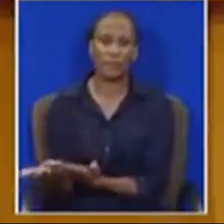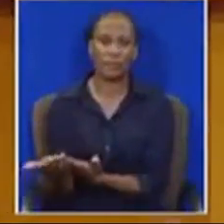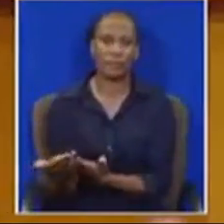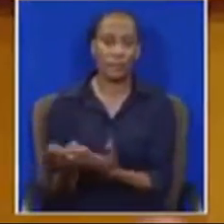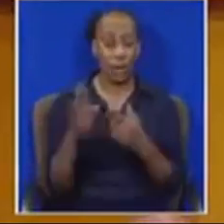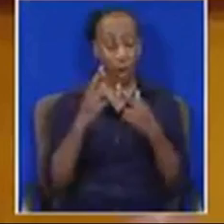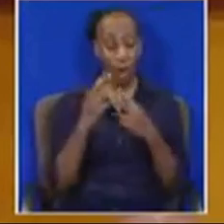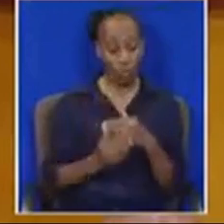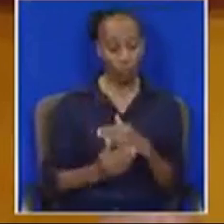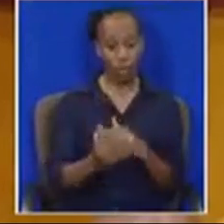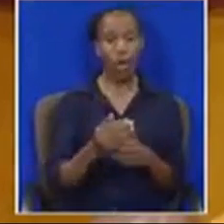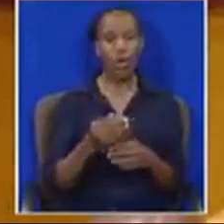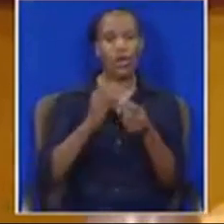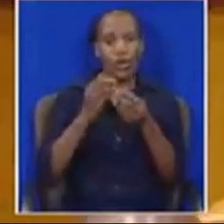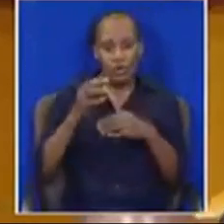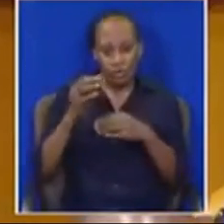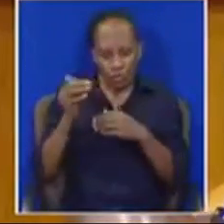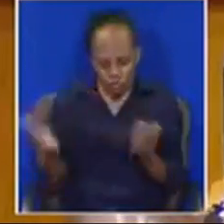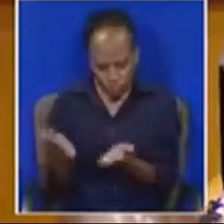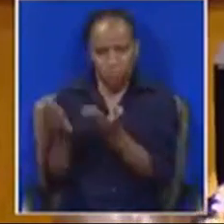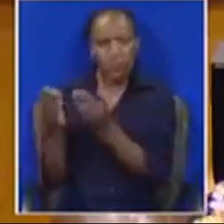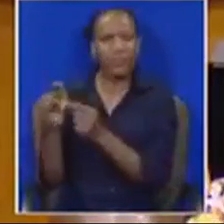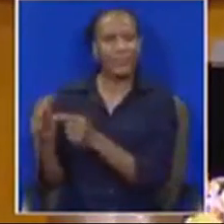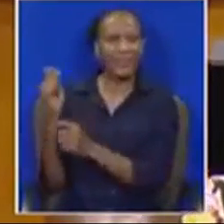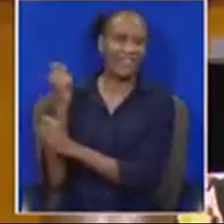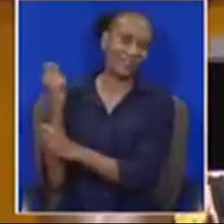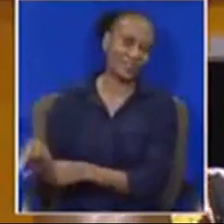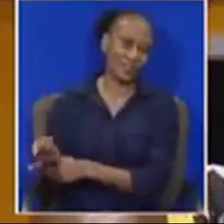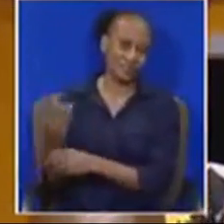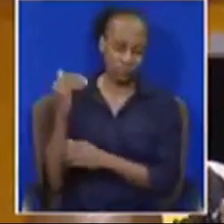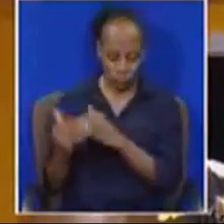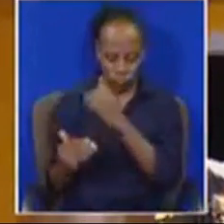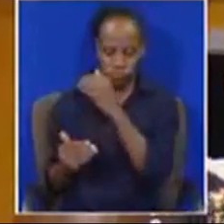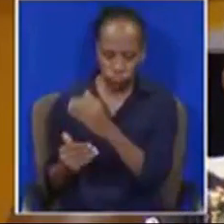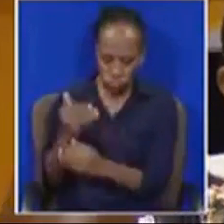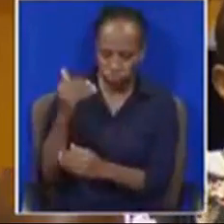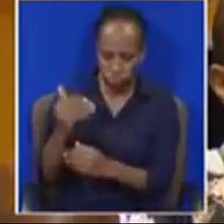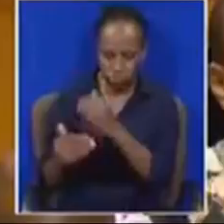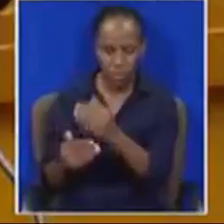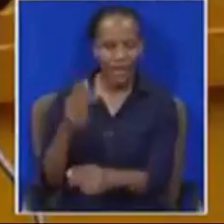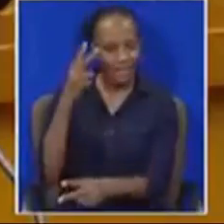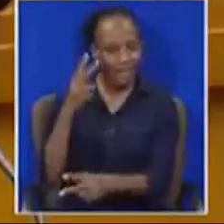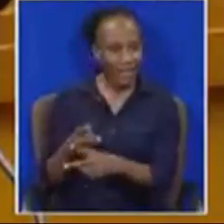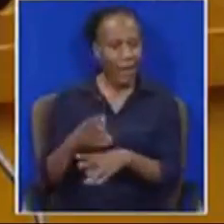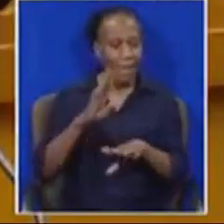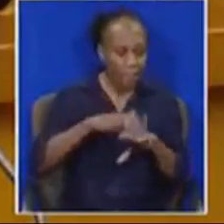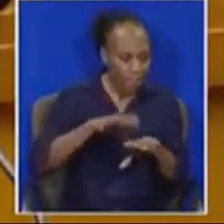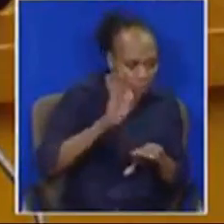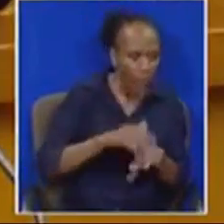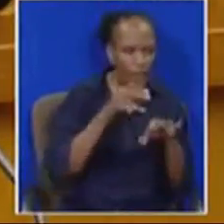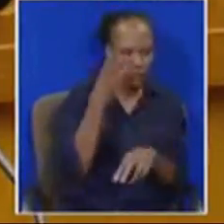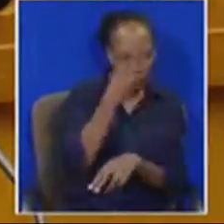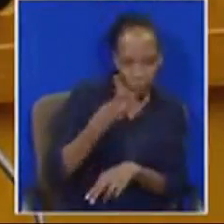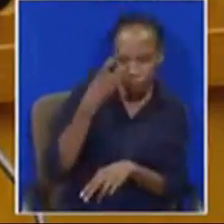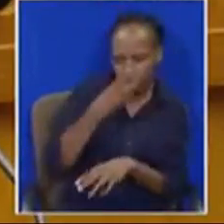to re-industrialize on a scale and at a pace that draws millions of job seekers